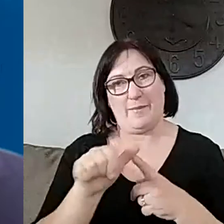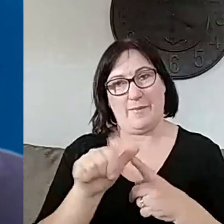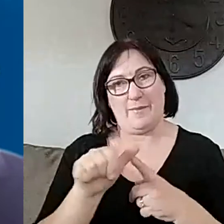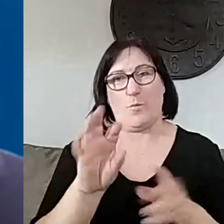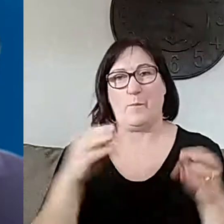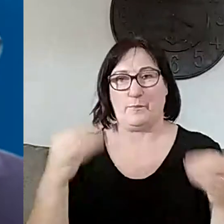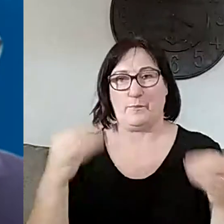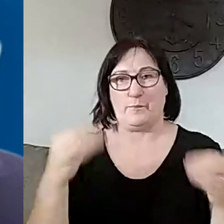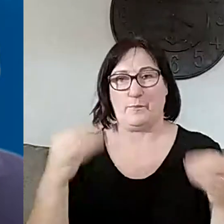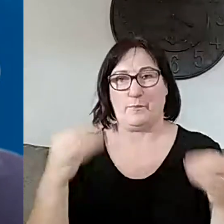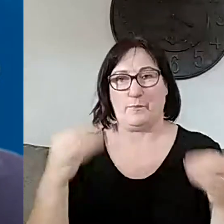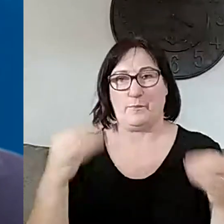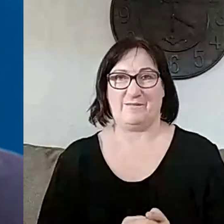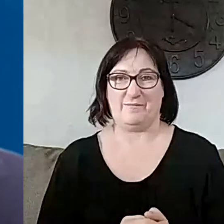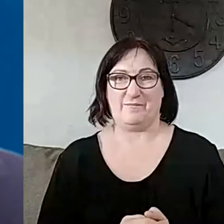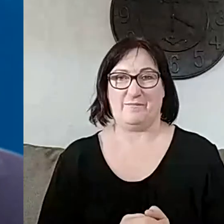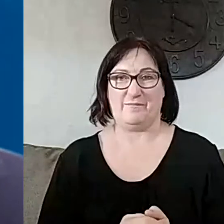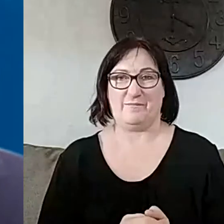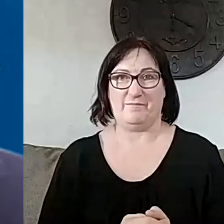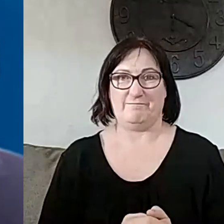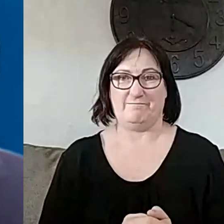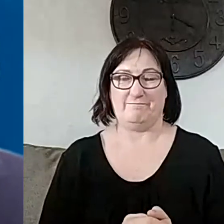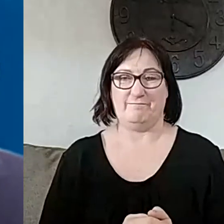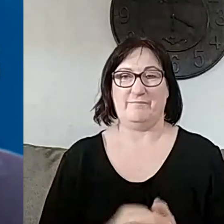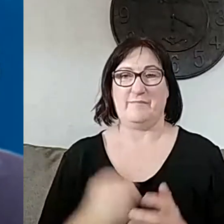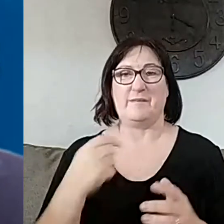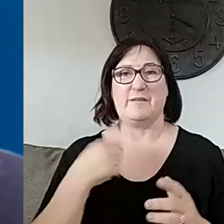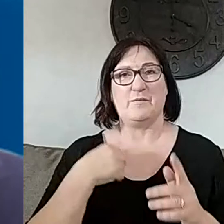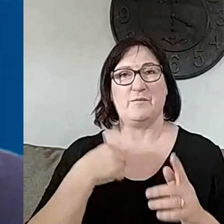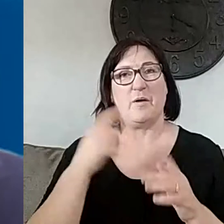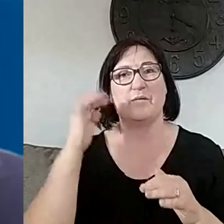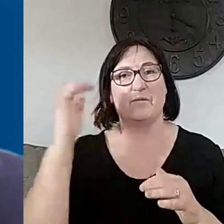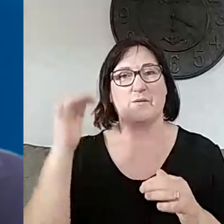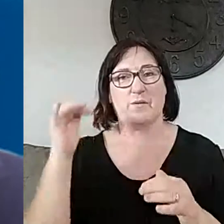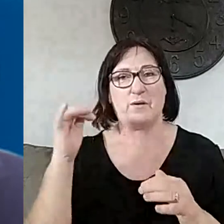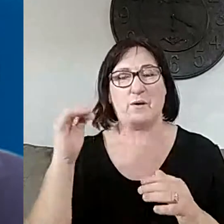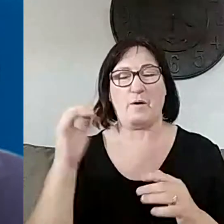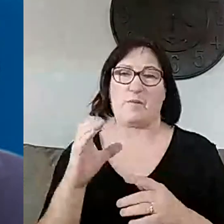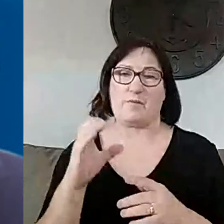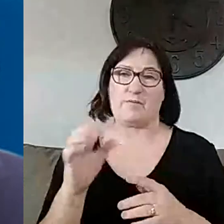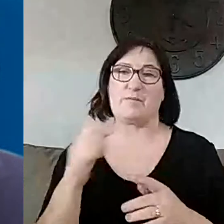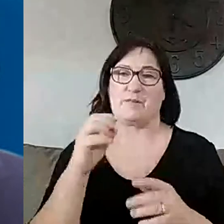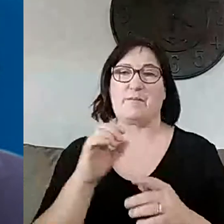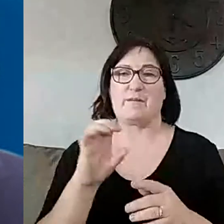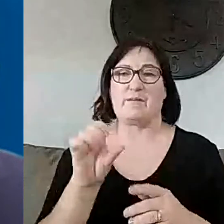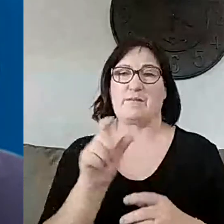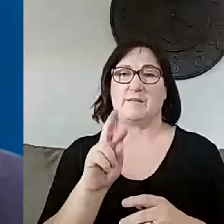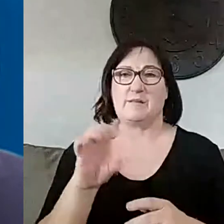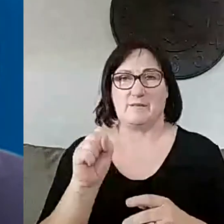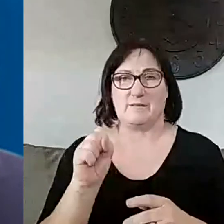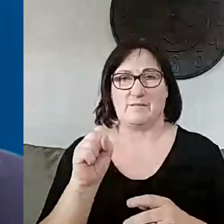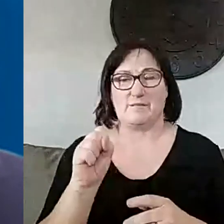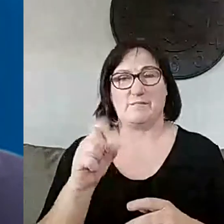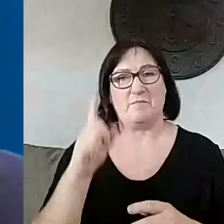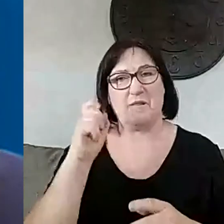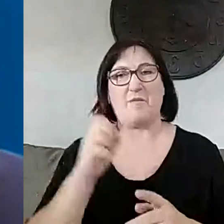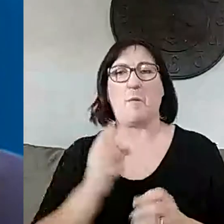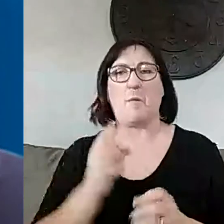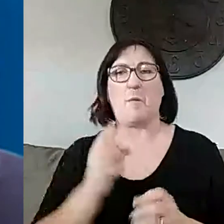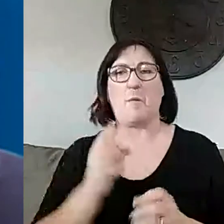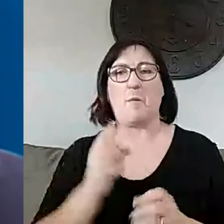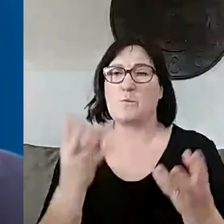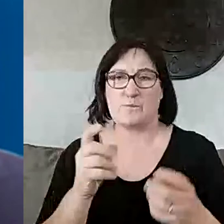As per our compliance theory, SARS believes that most taxpayers and traders are honest and aim to